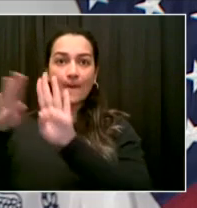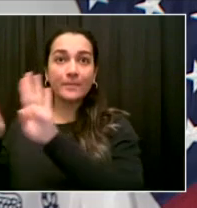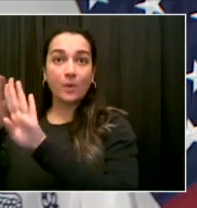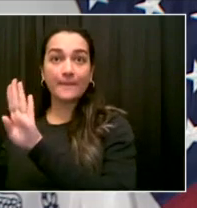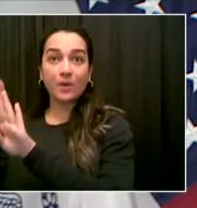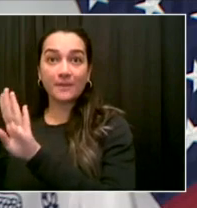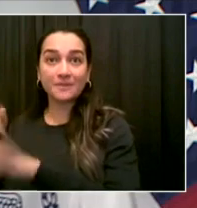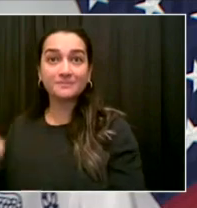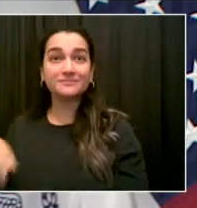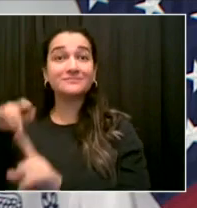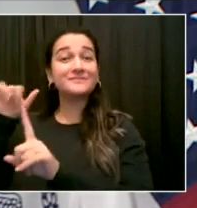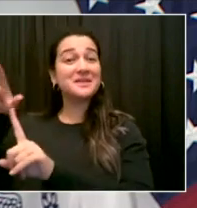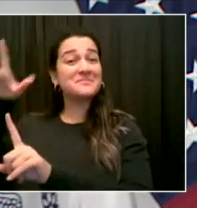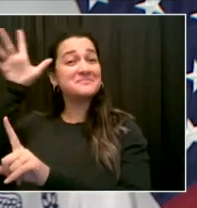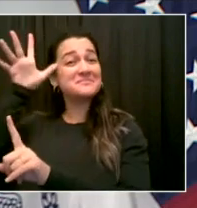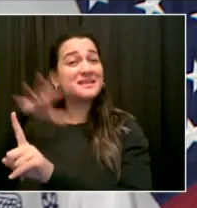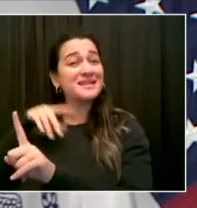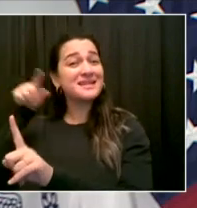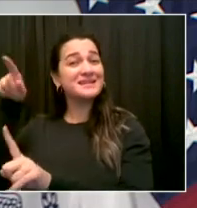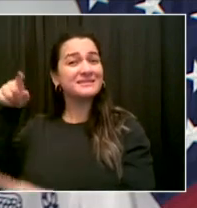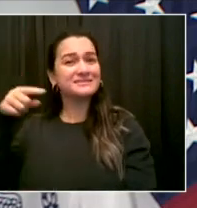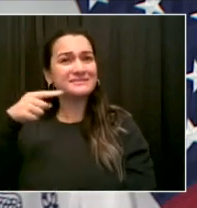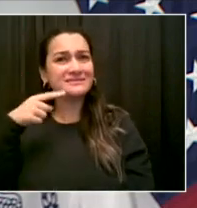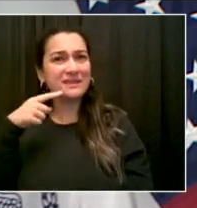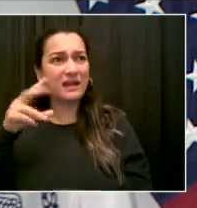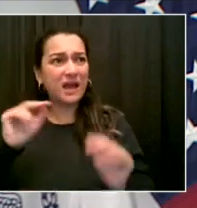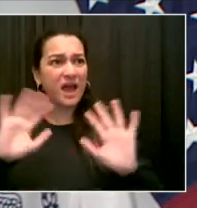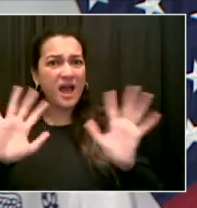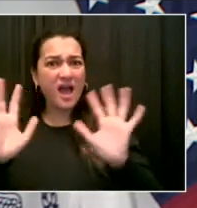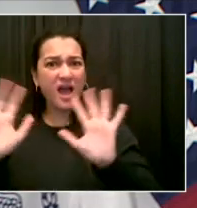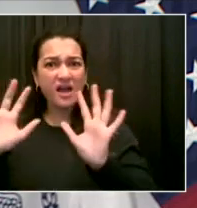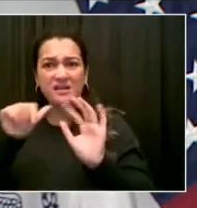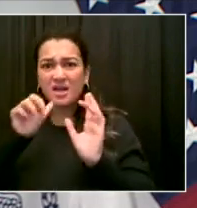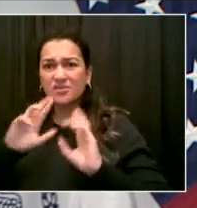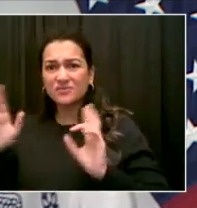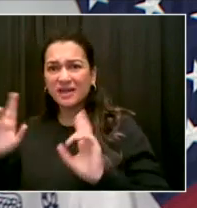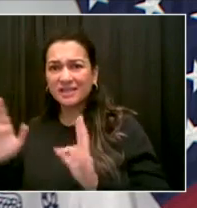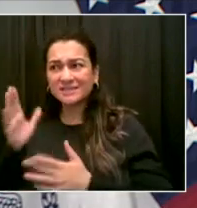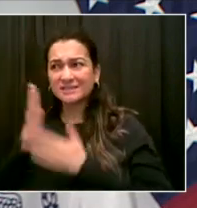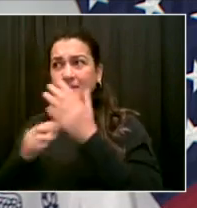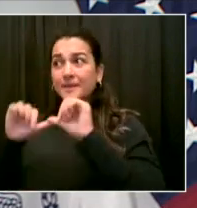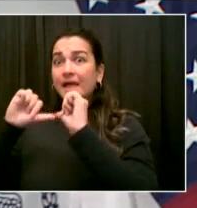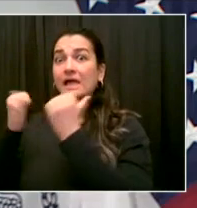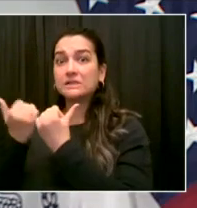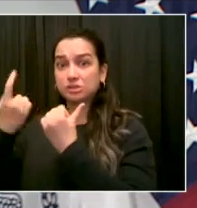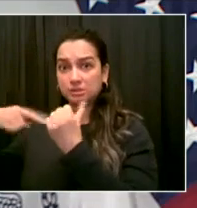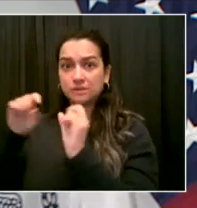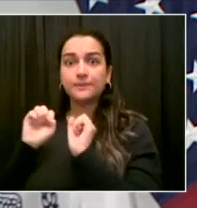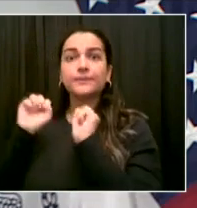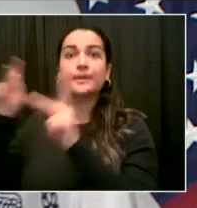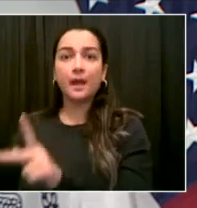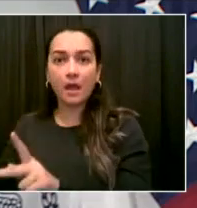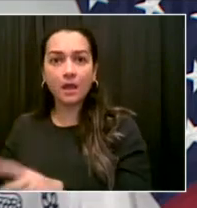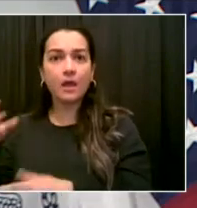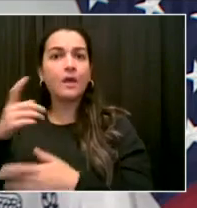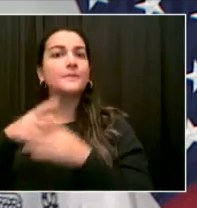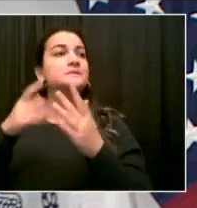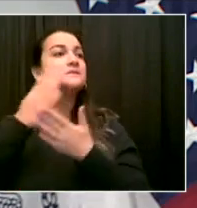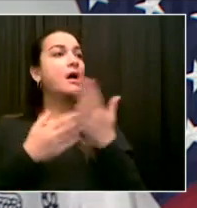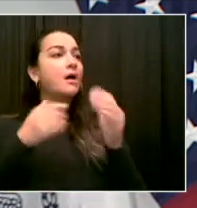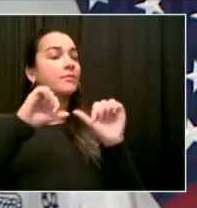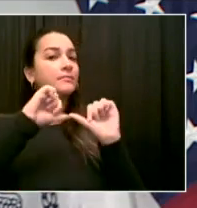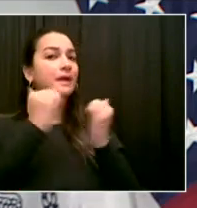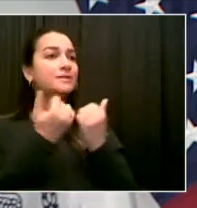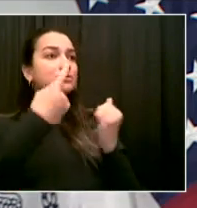agencies. Some agencies are bringing everyone back every day, others once a week. It doesn't make sense and makes clear everyone is